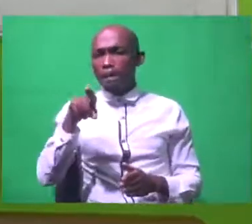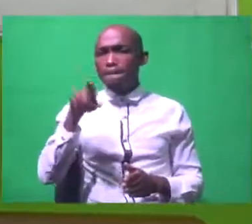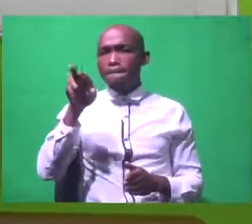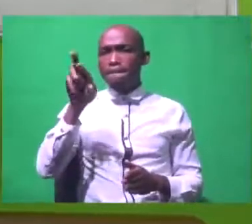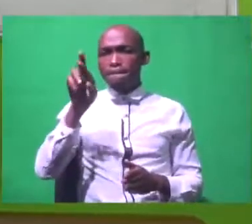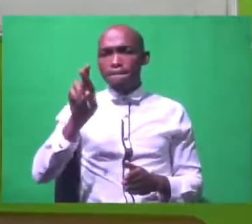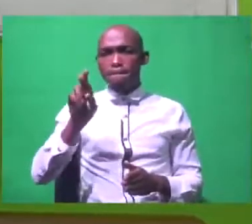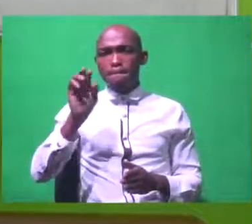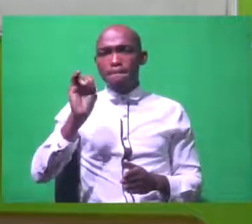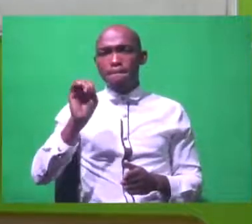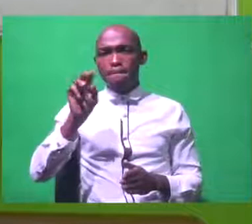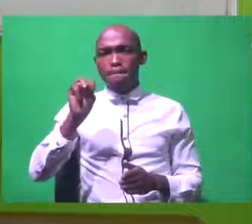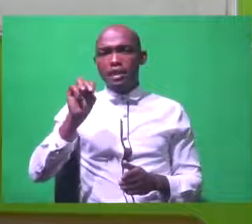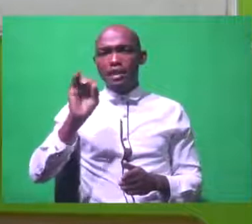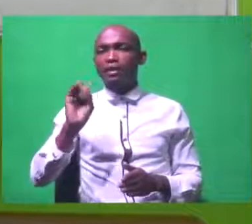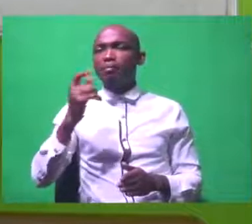What is primitive